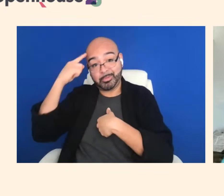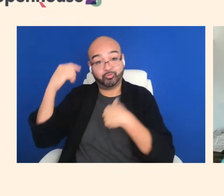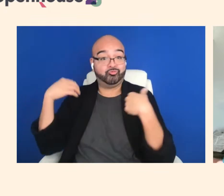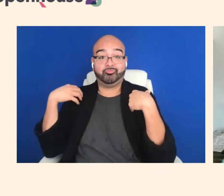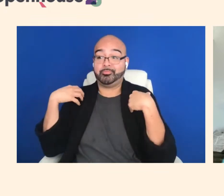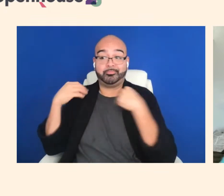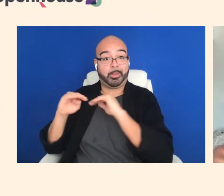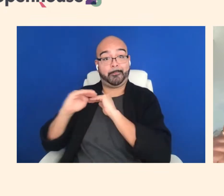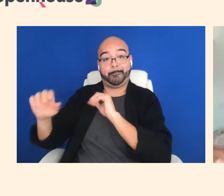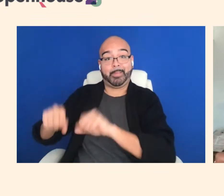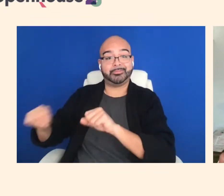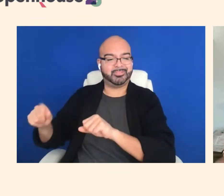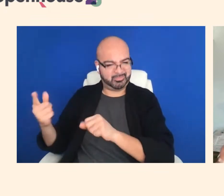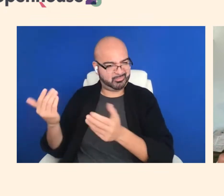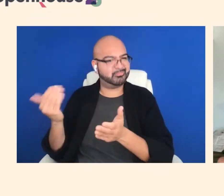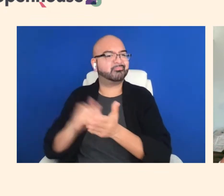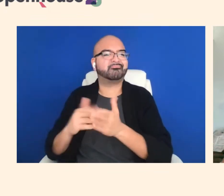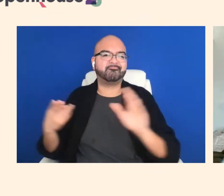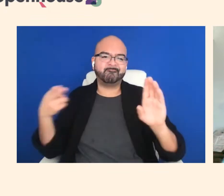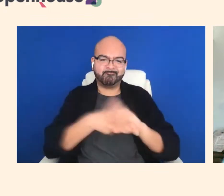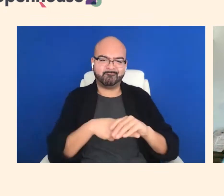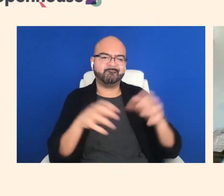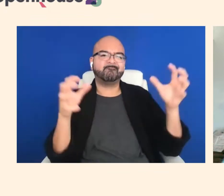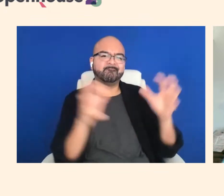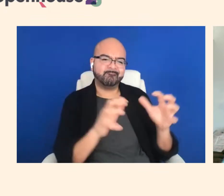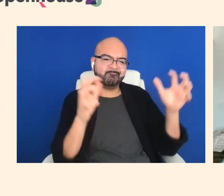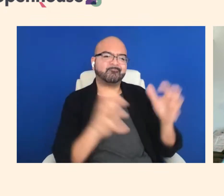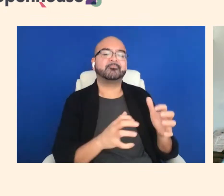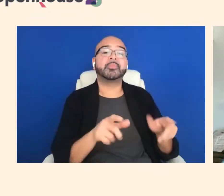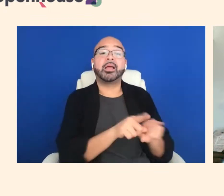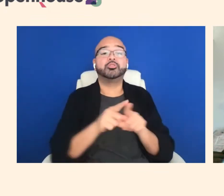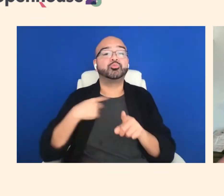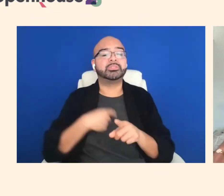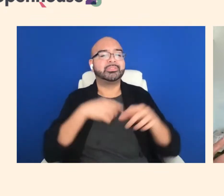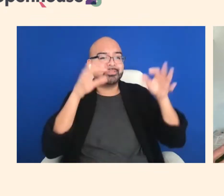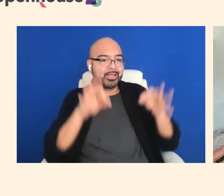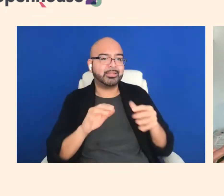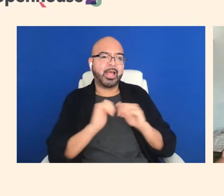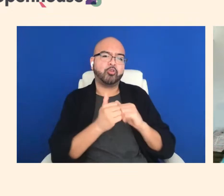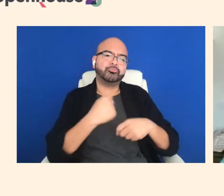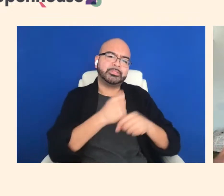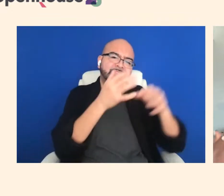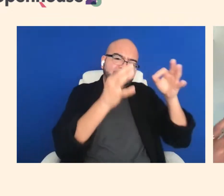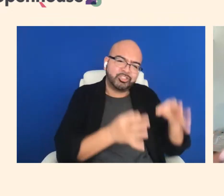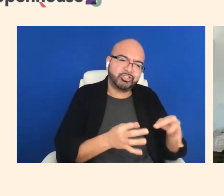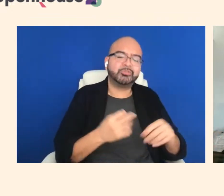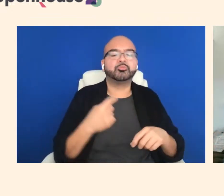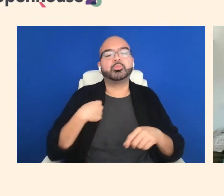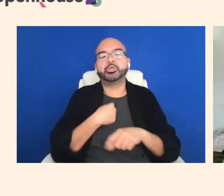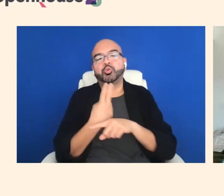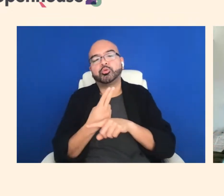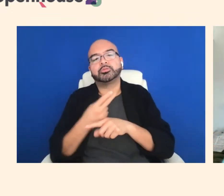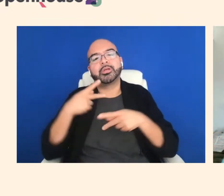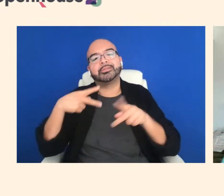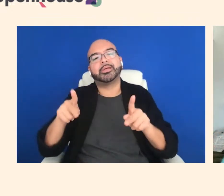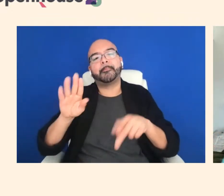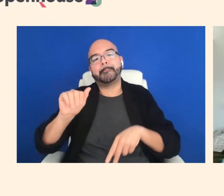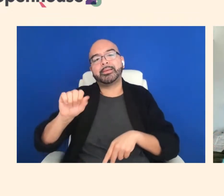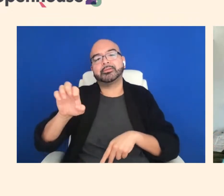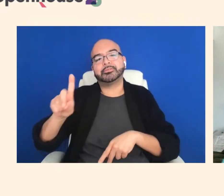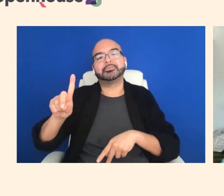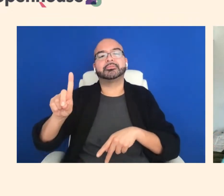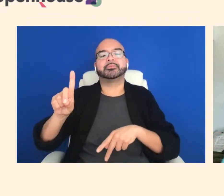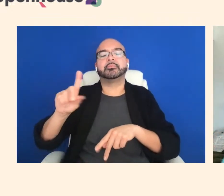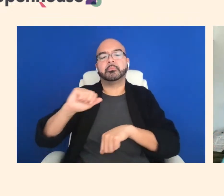started to build Mm, out things like how to make collective decisions, how we vote, so we use a consent-based model, it has an objection threshold. We